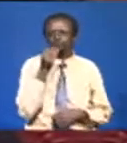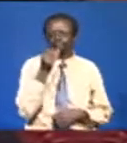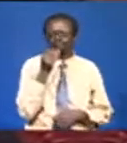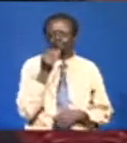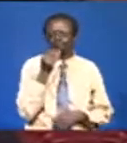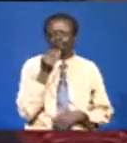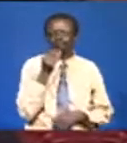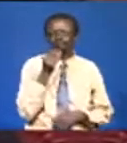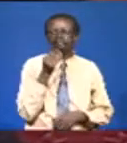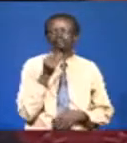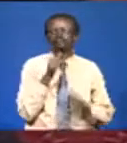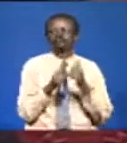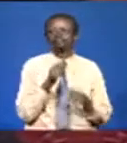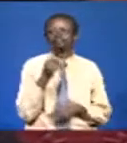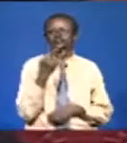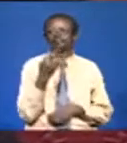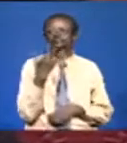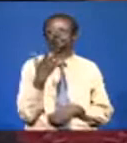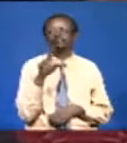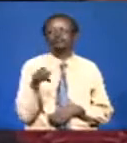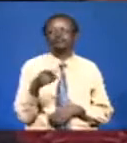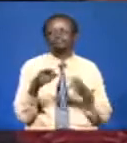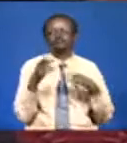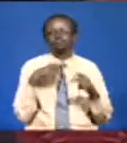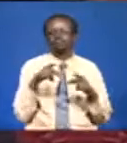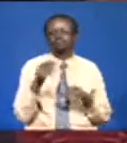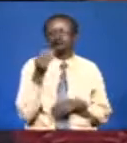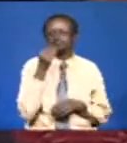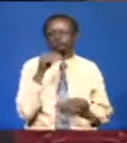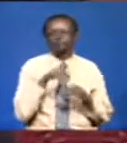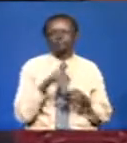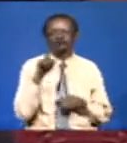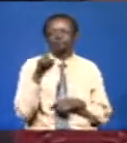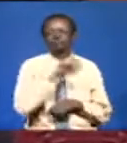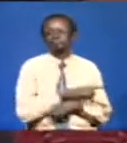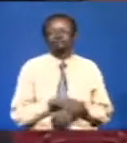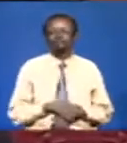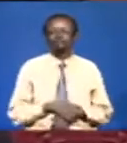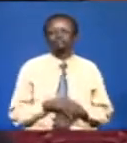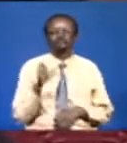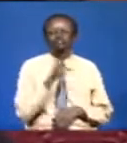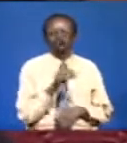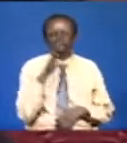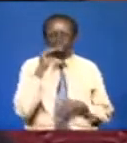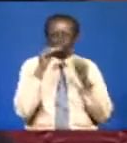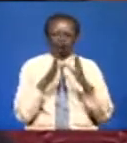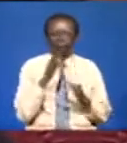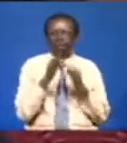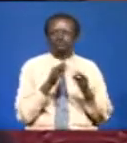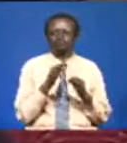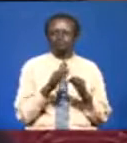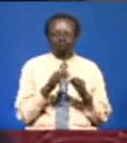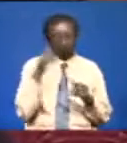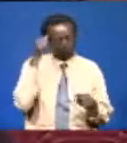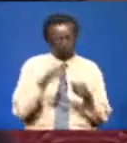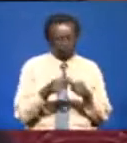that 35,000 people could consume in a day. Mr. Speaker, if we trace back the reason why our